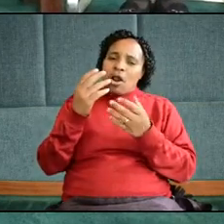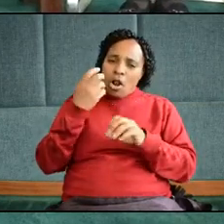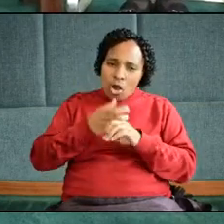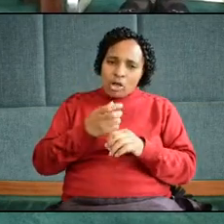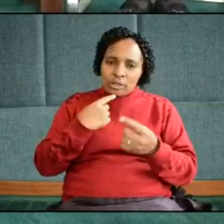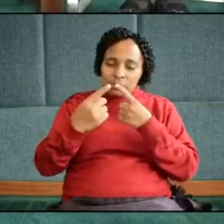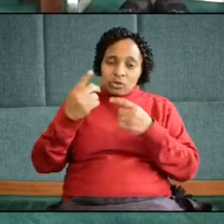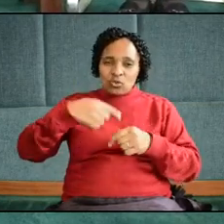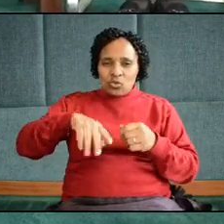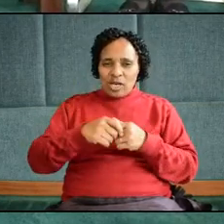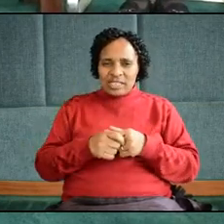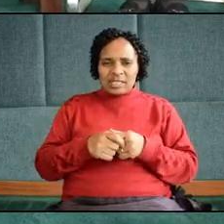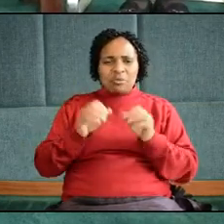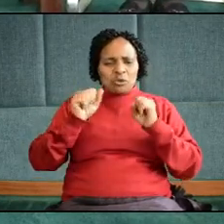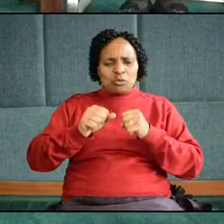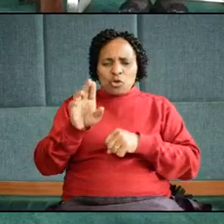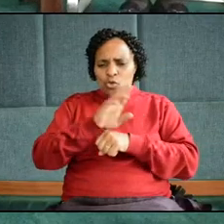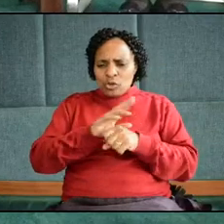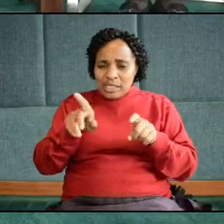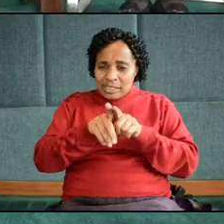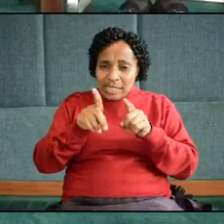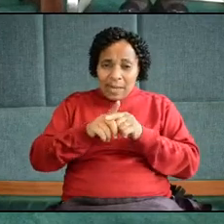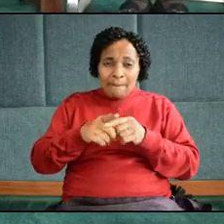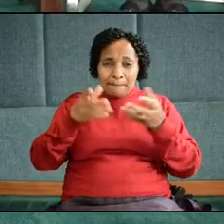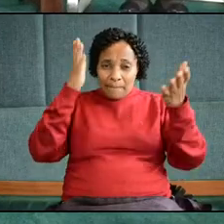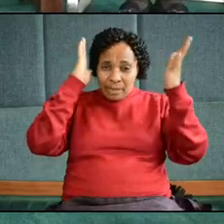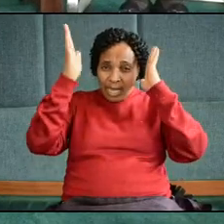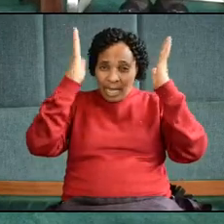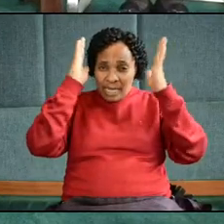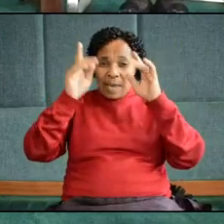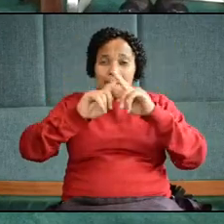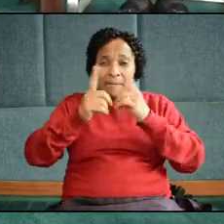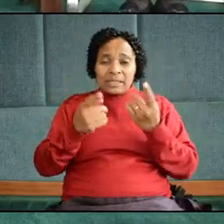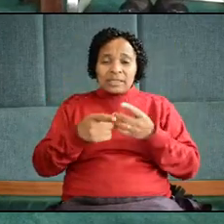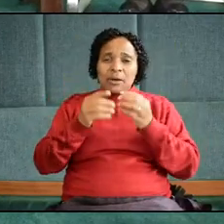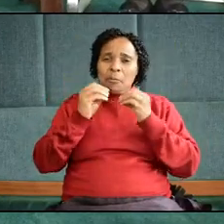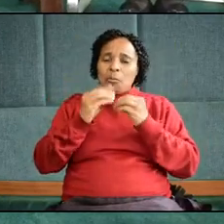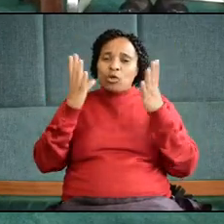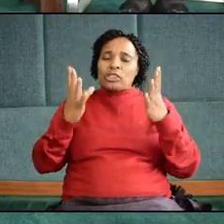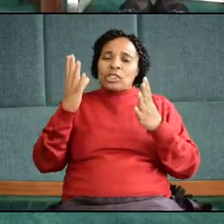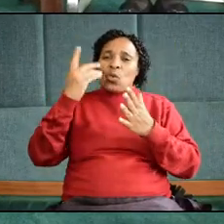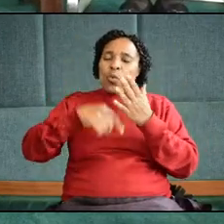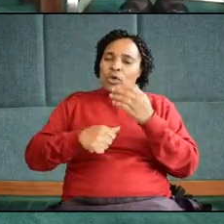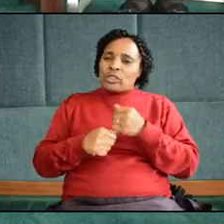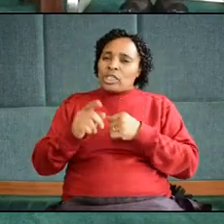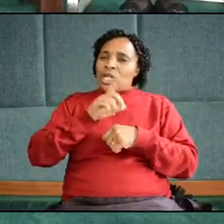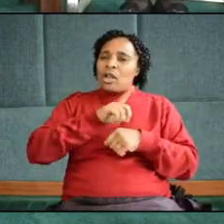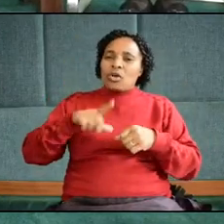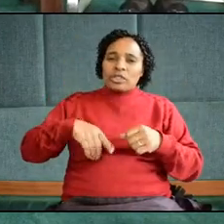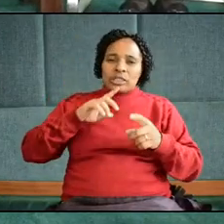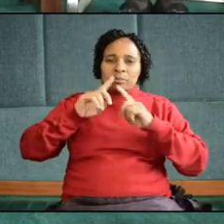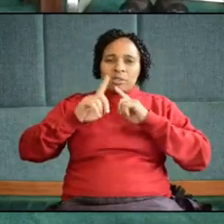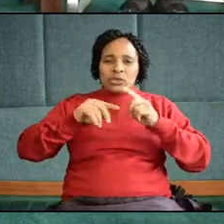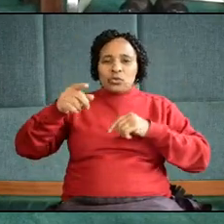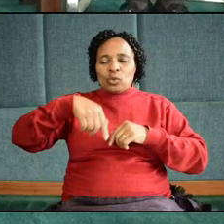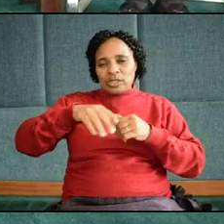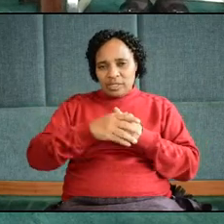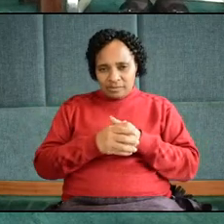most unconventional means, like the donkey. But there's the most obvious way that the Lord speaks to us, the